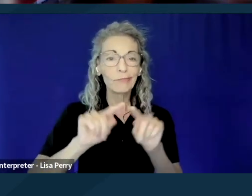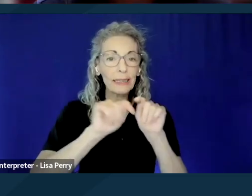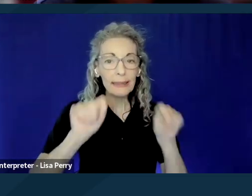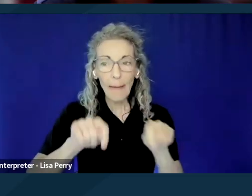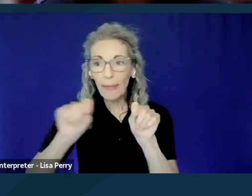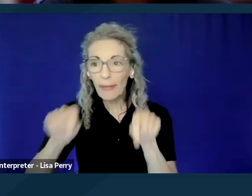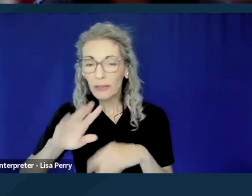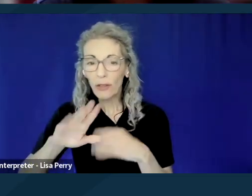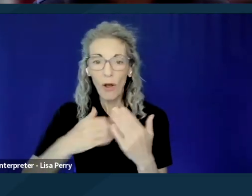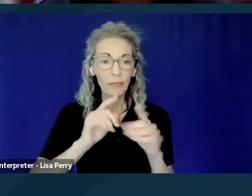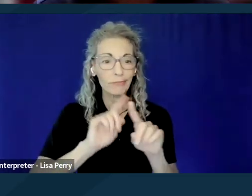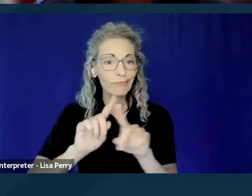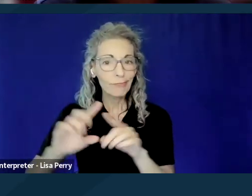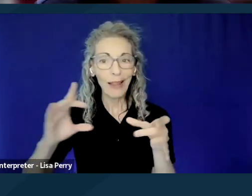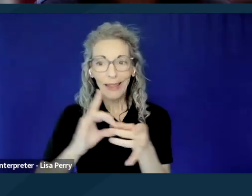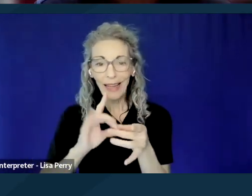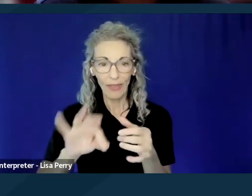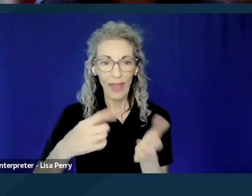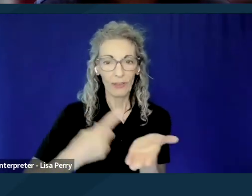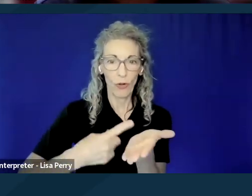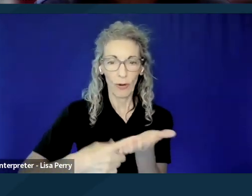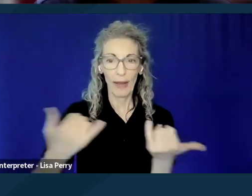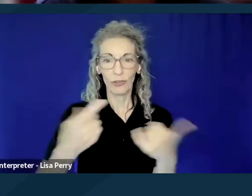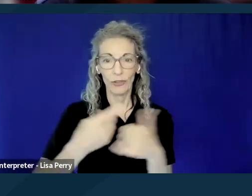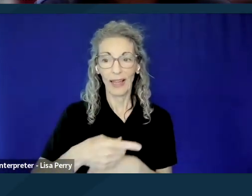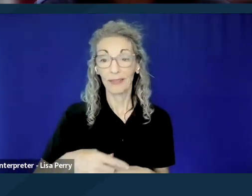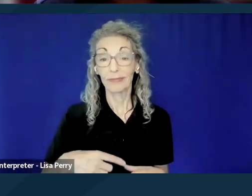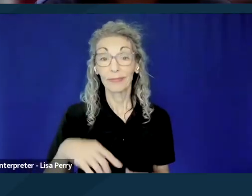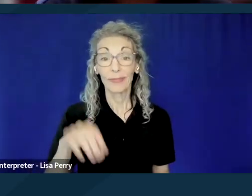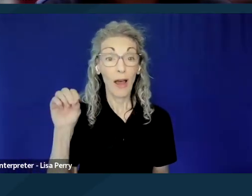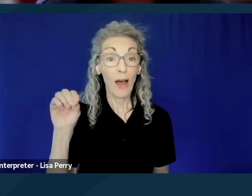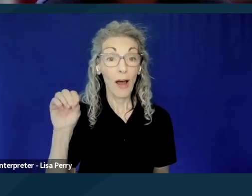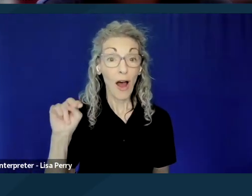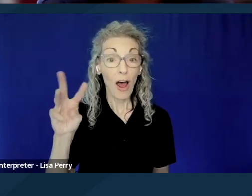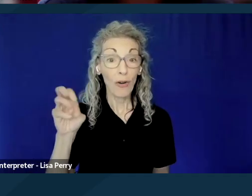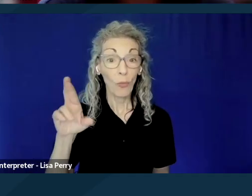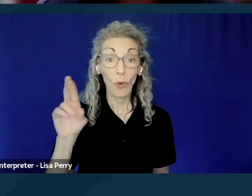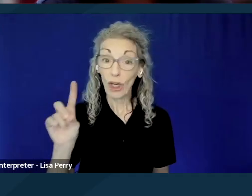today. Um, so so onward, we got to stay together.